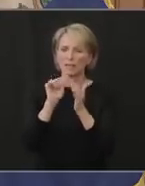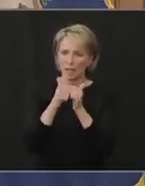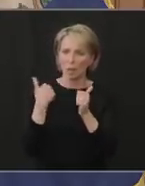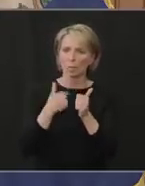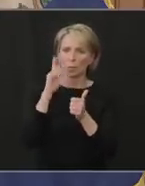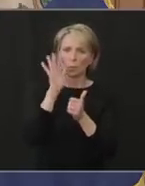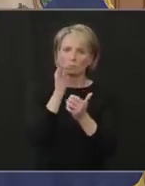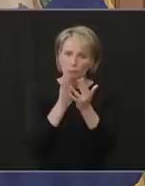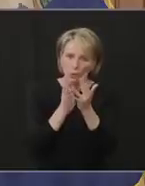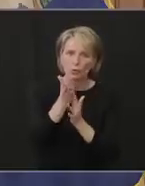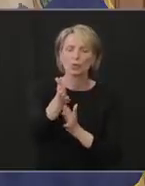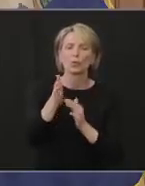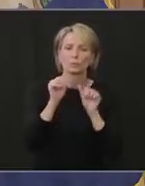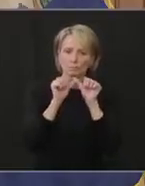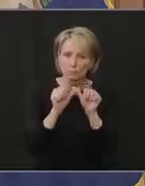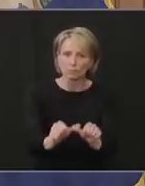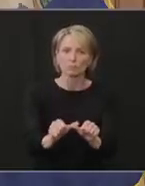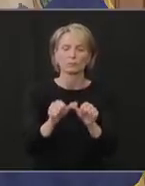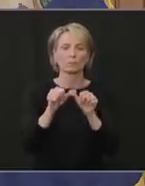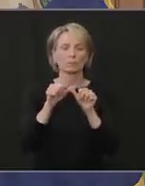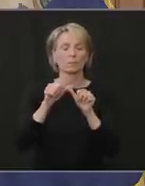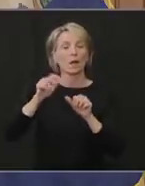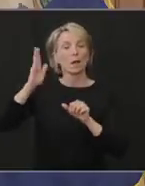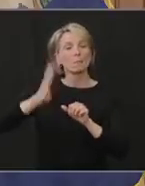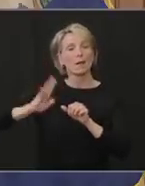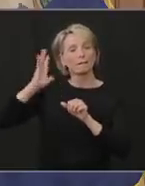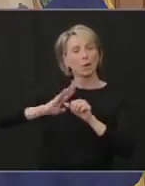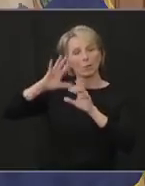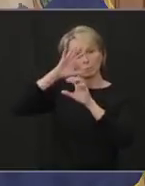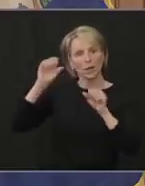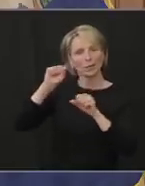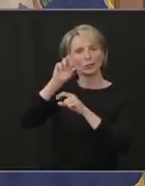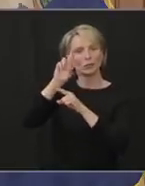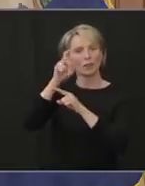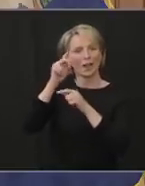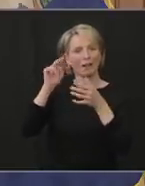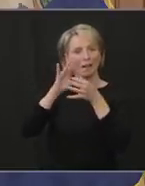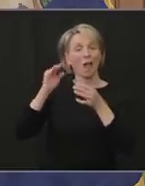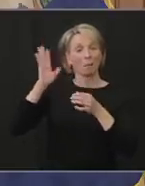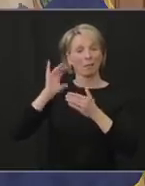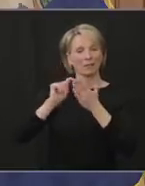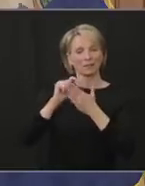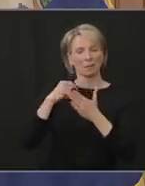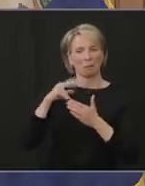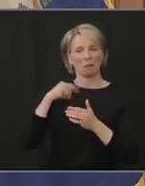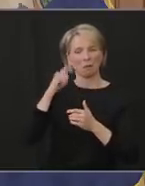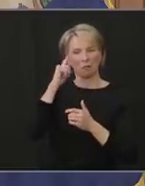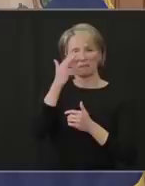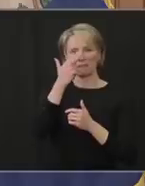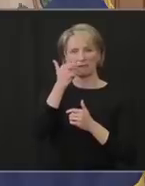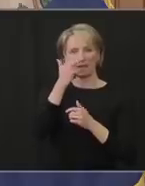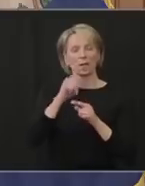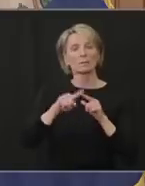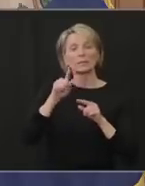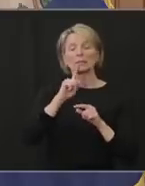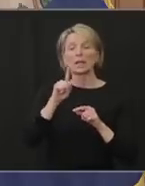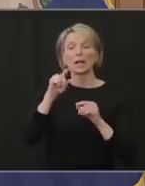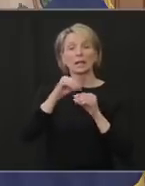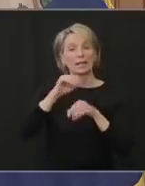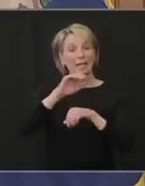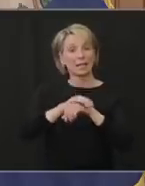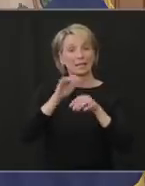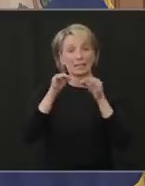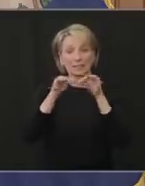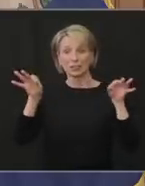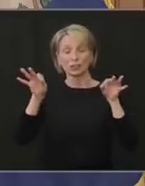this. Ronald Reagan once said, and I thought it was pretty funny at the time, that the 9 scariest words in the English language is,